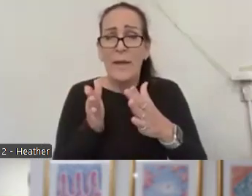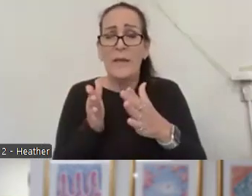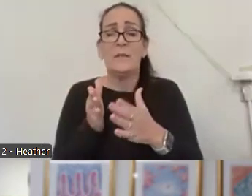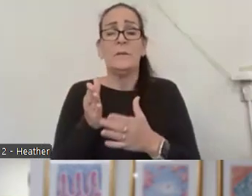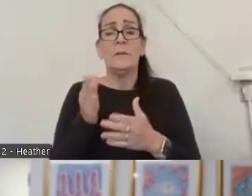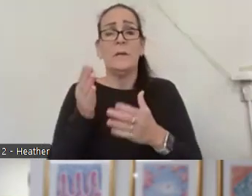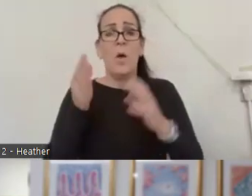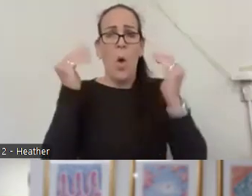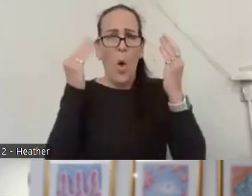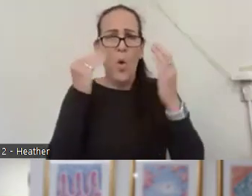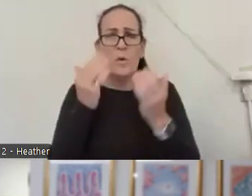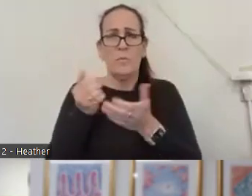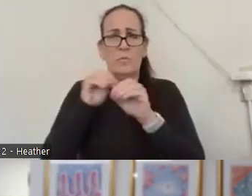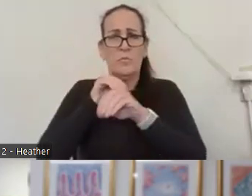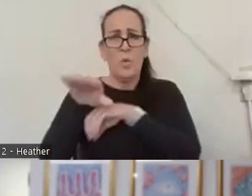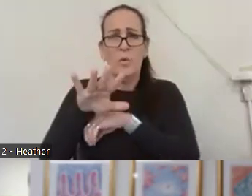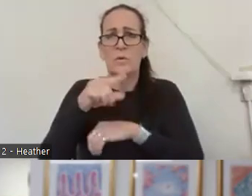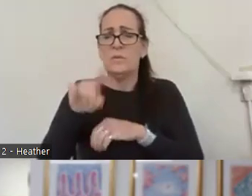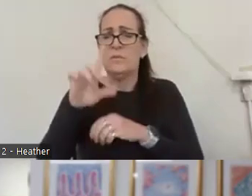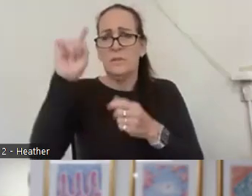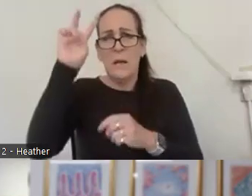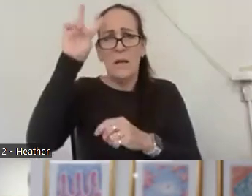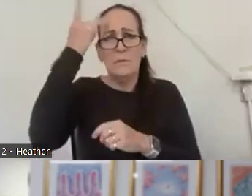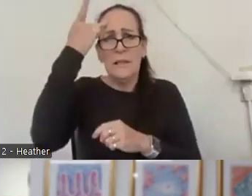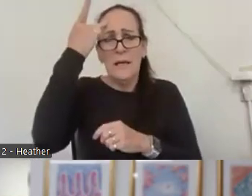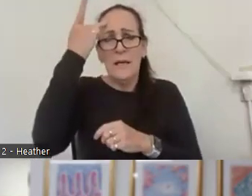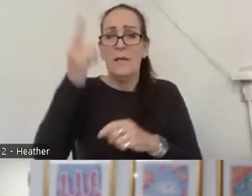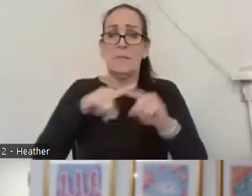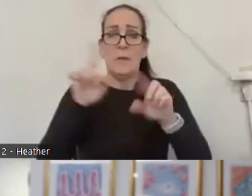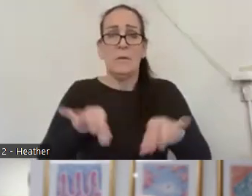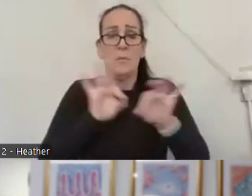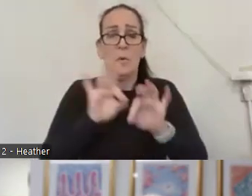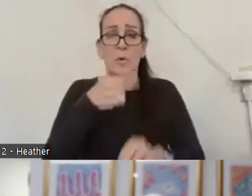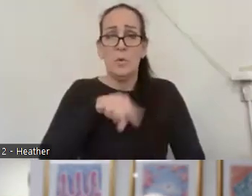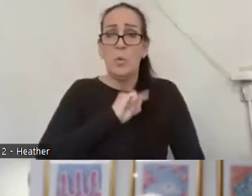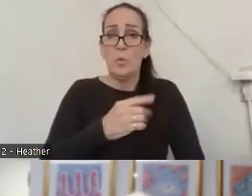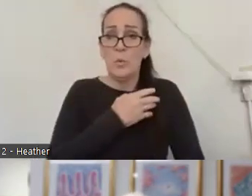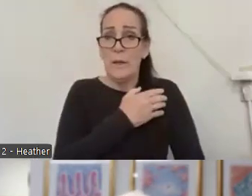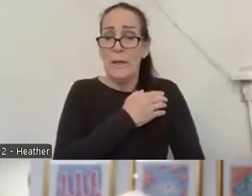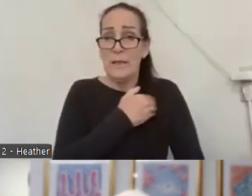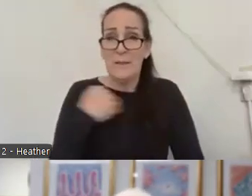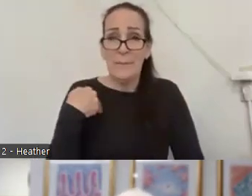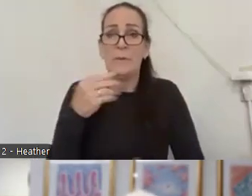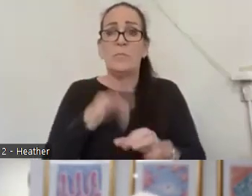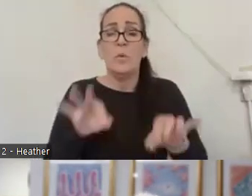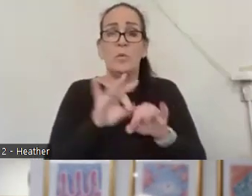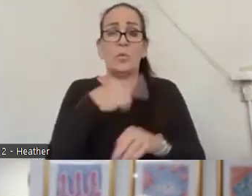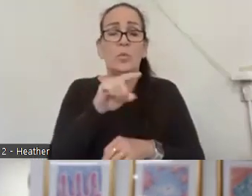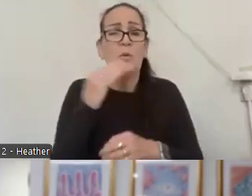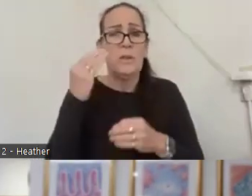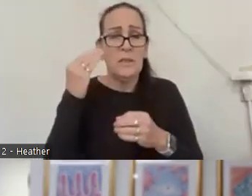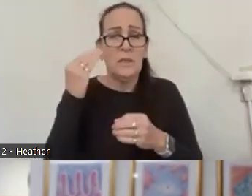I just think this is something that we should be aware of as a committee, because I think we should be trying to make